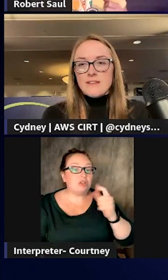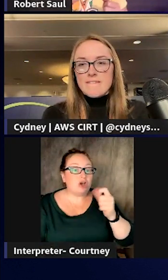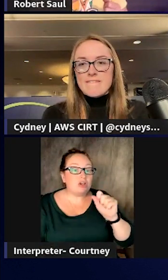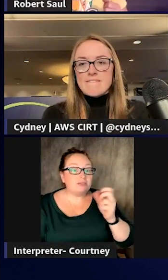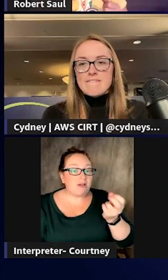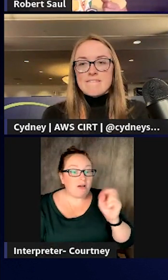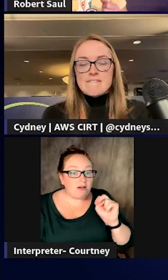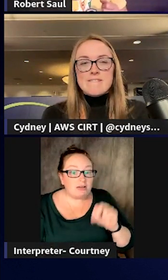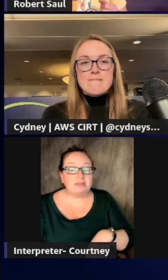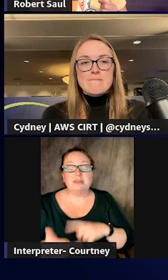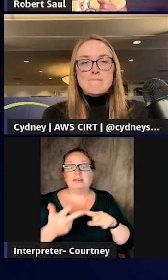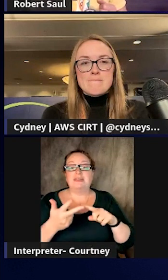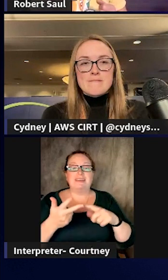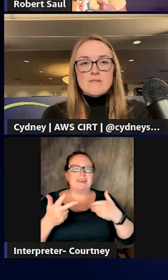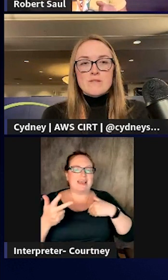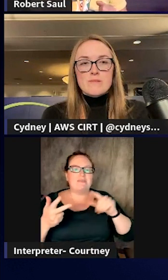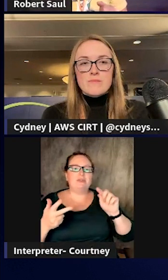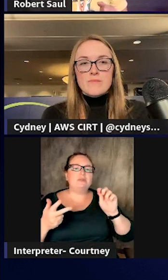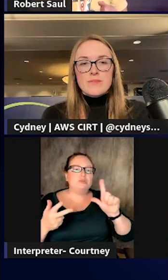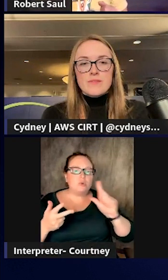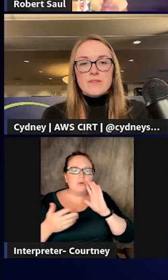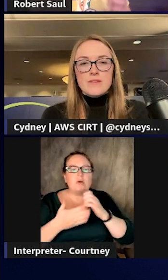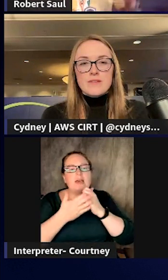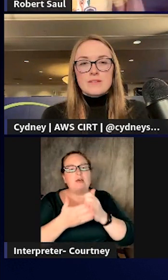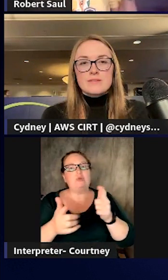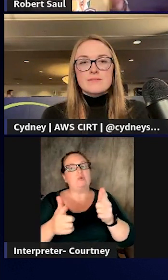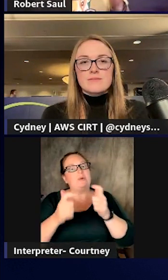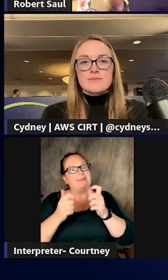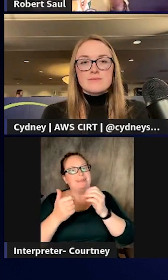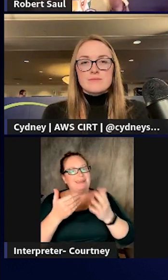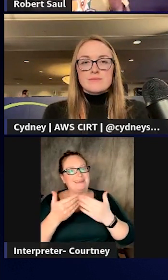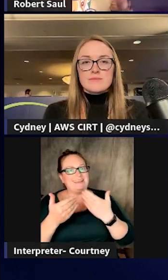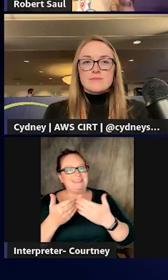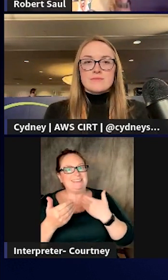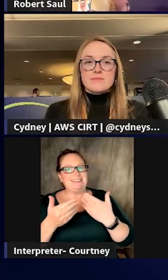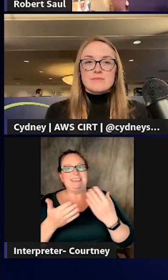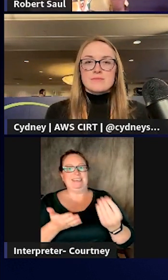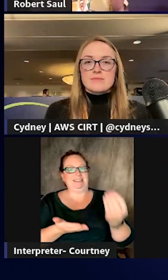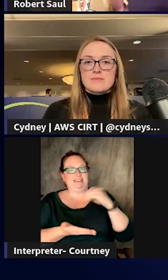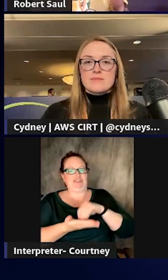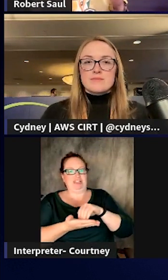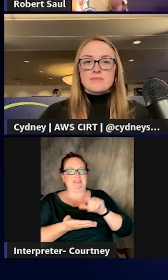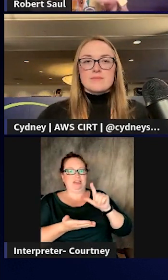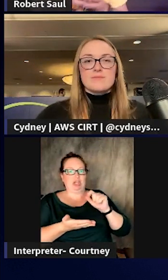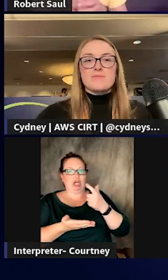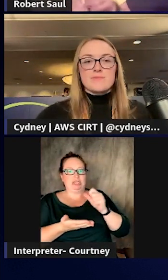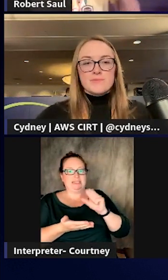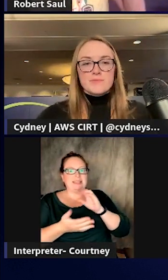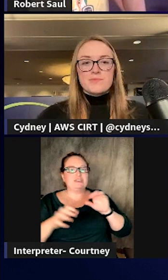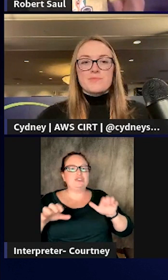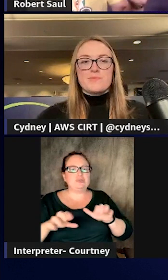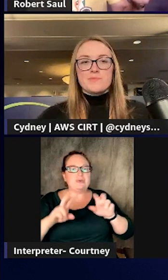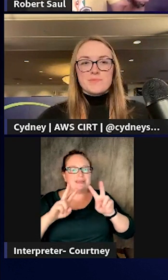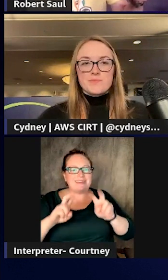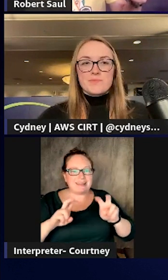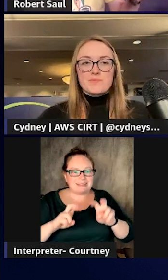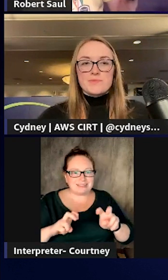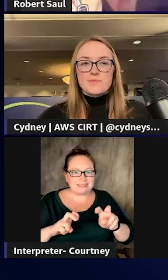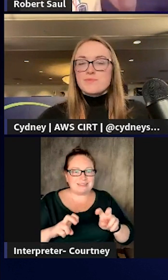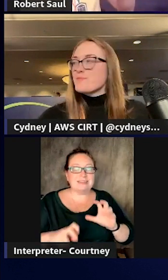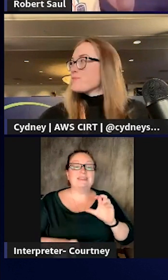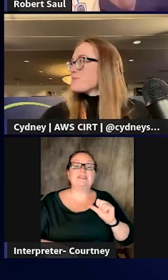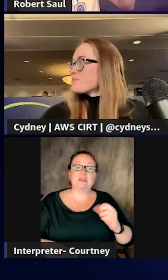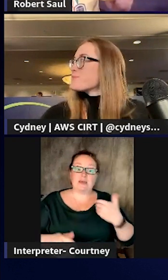this tool that's going to help you quickly and easily ingest these logs and do analysis. So you get the